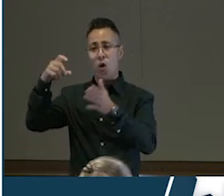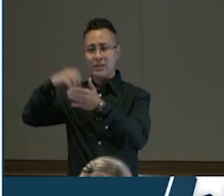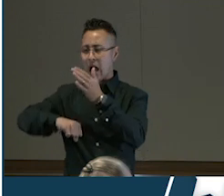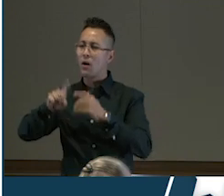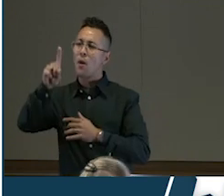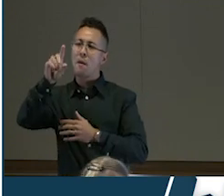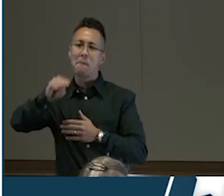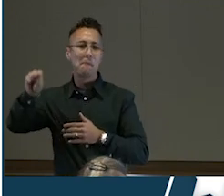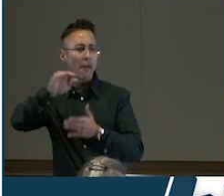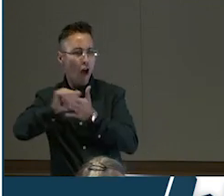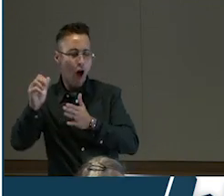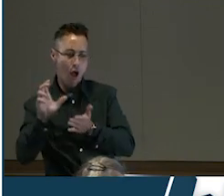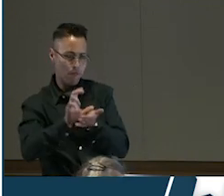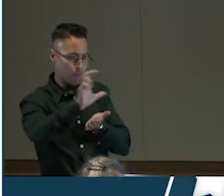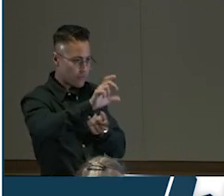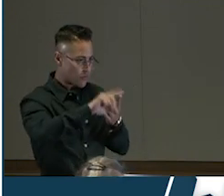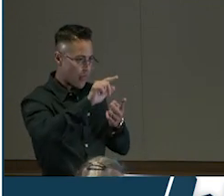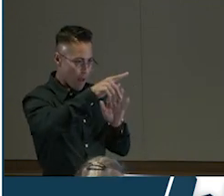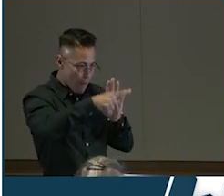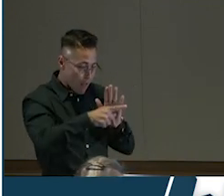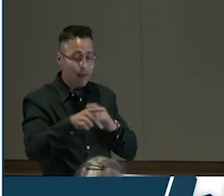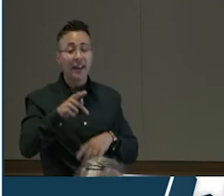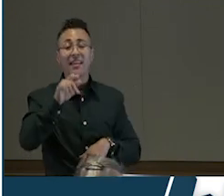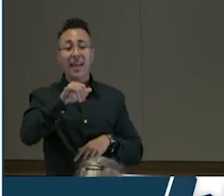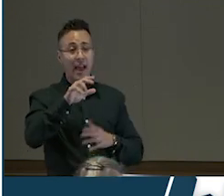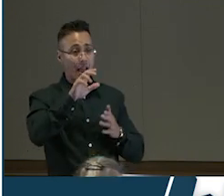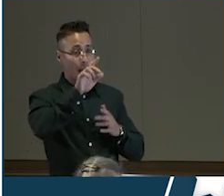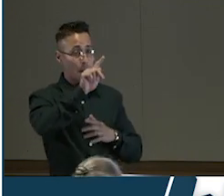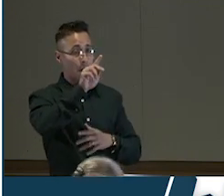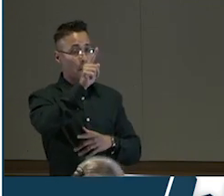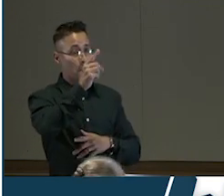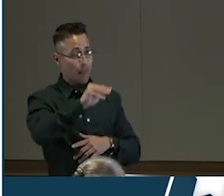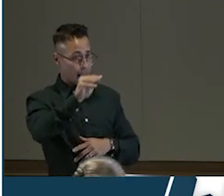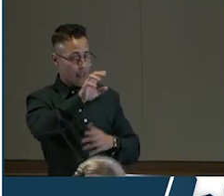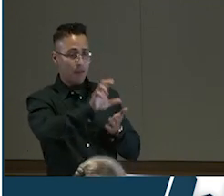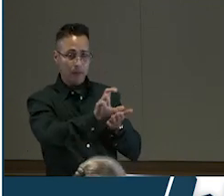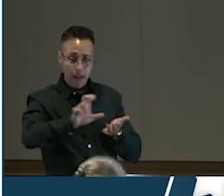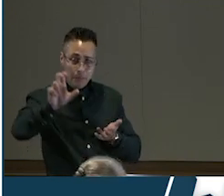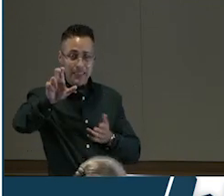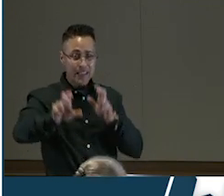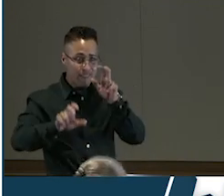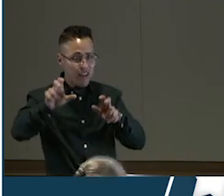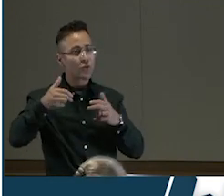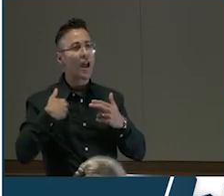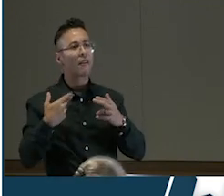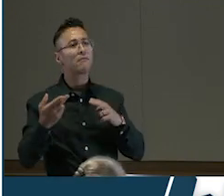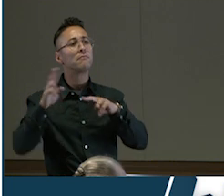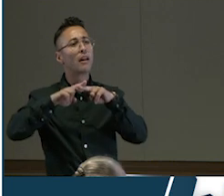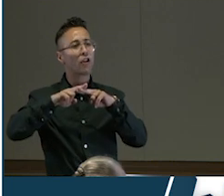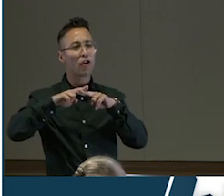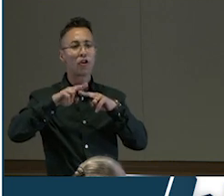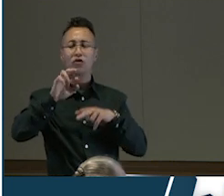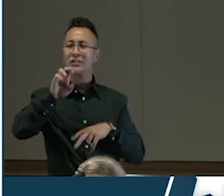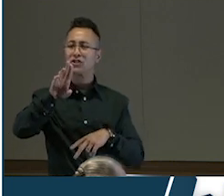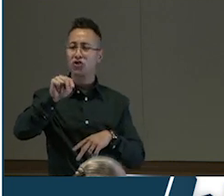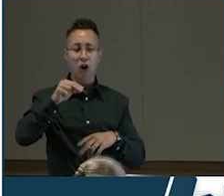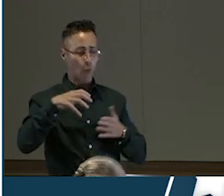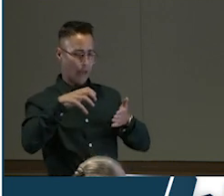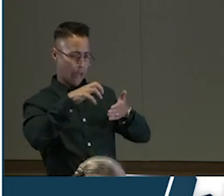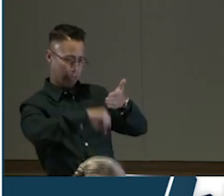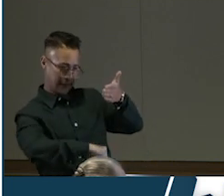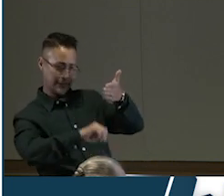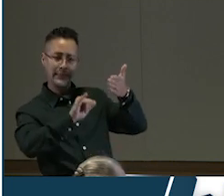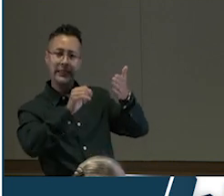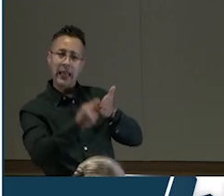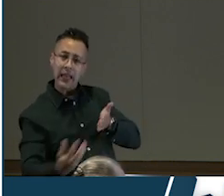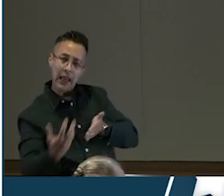into the policy. But then the $1 million gets invested, and we create a rate of return. And we take income out of that trust.